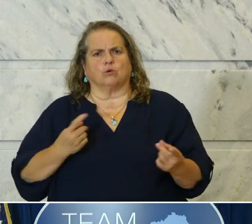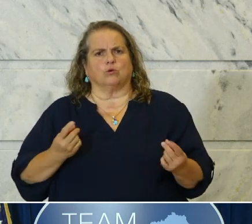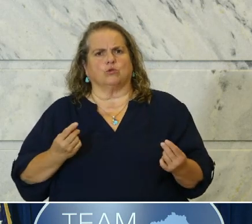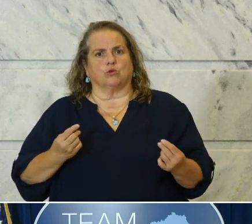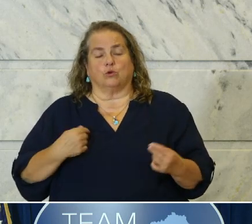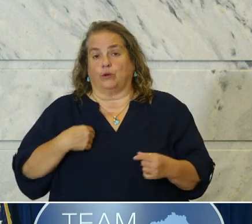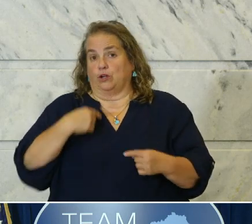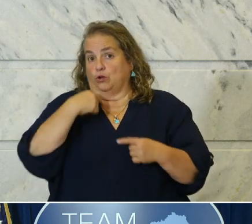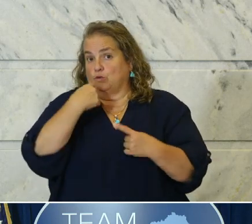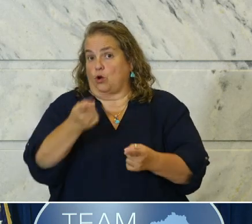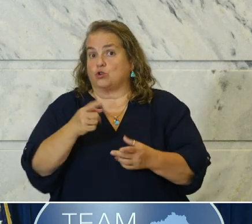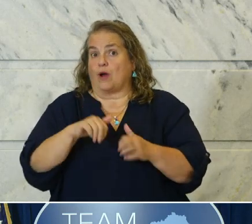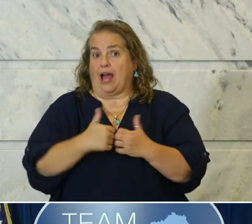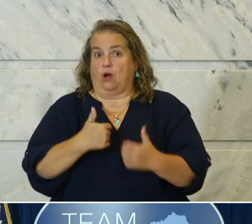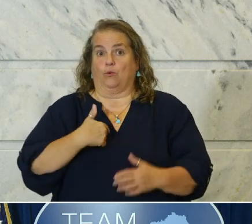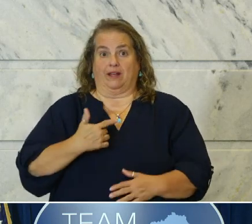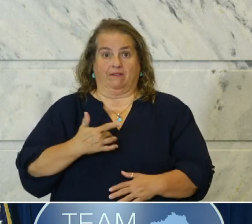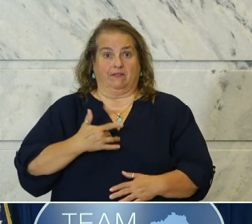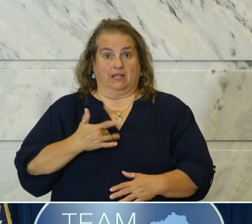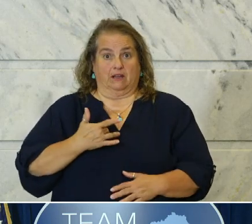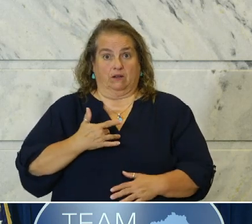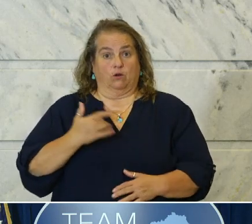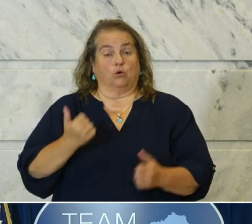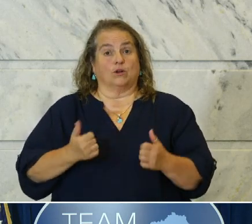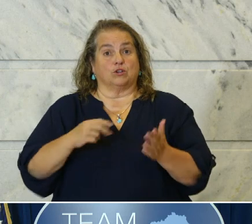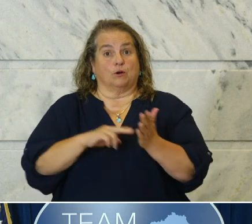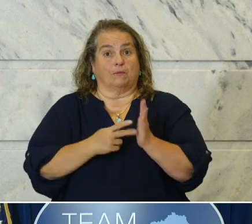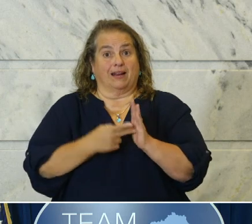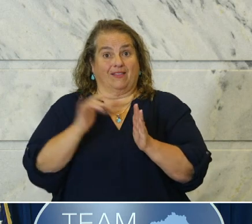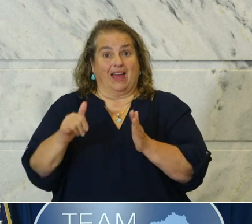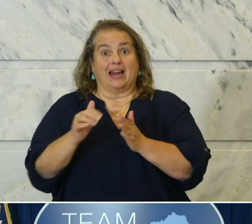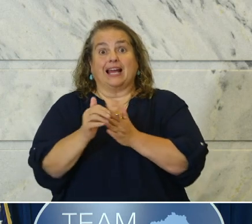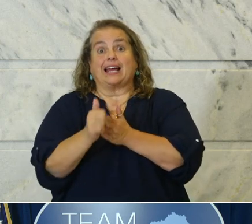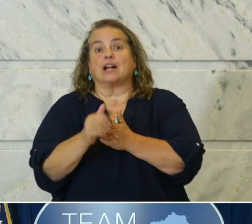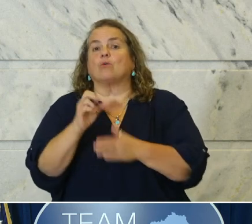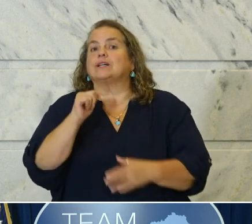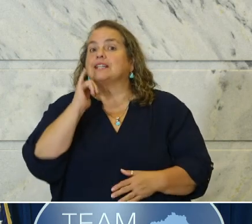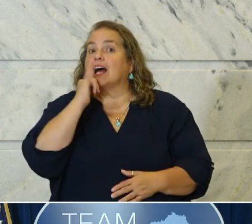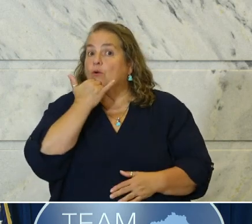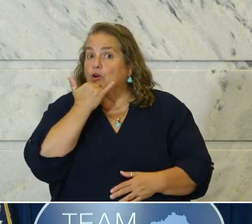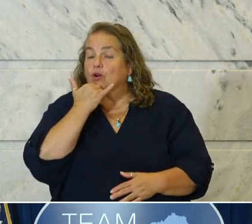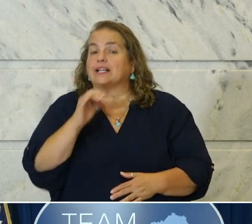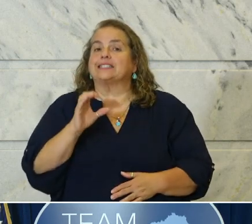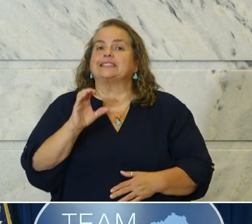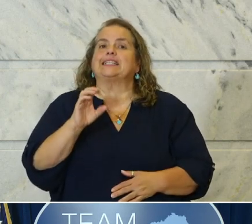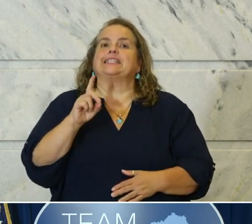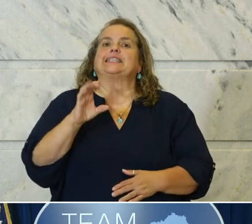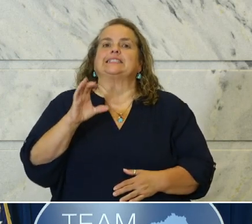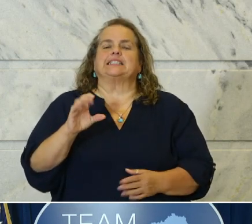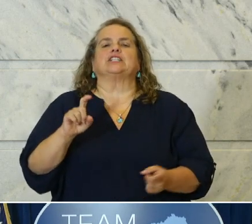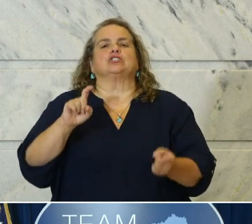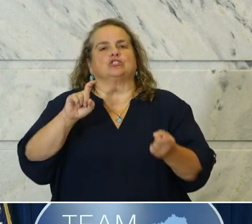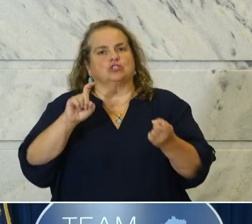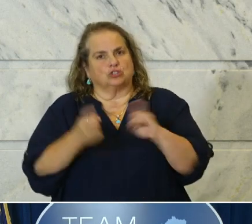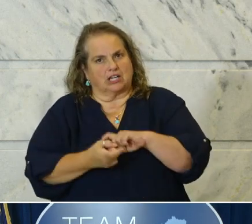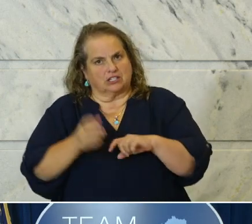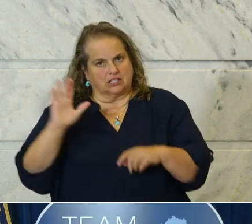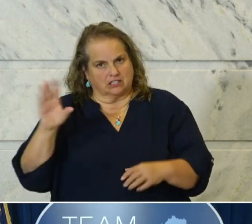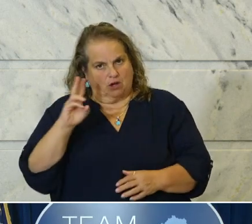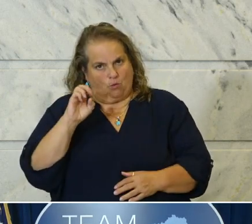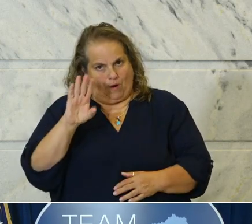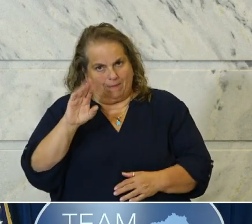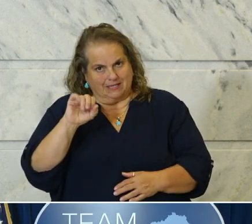told you what we really feel, which was that guidance was an error. Well, the CDC has changed its website related to that